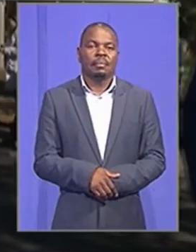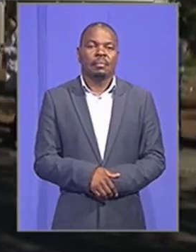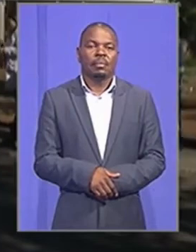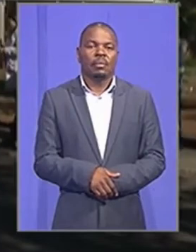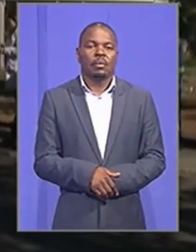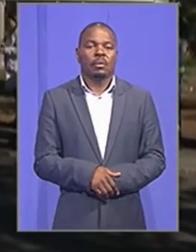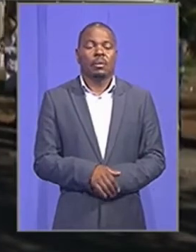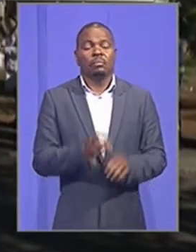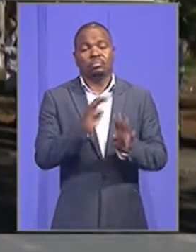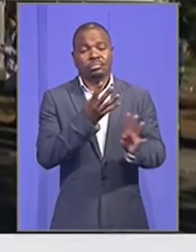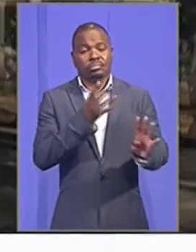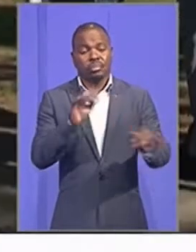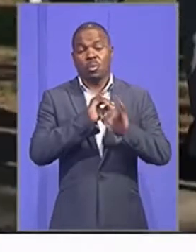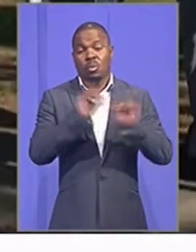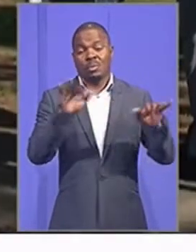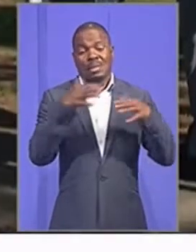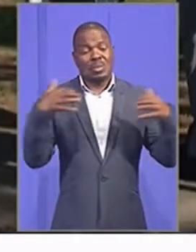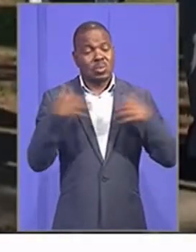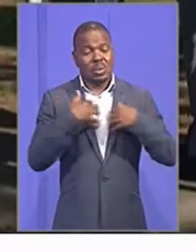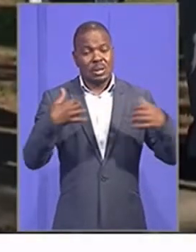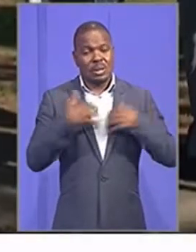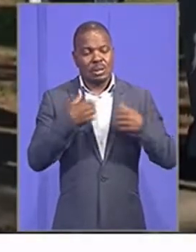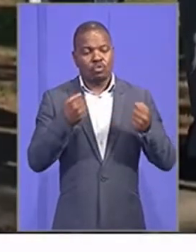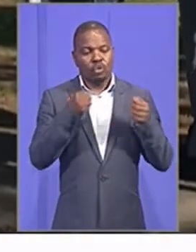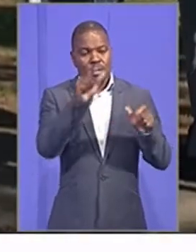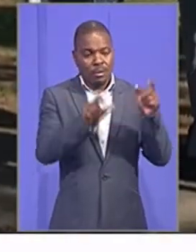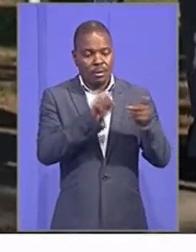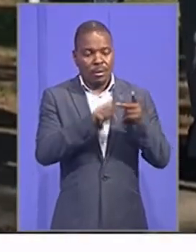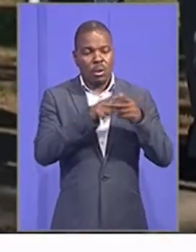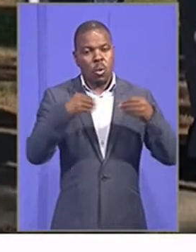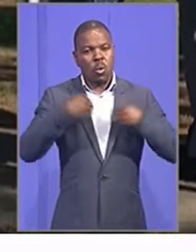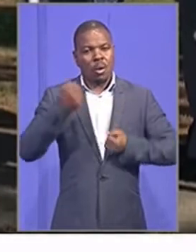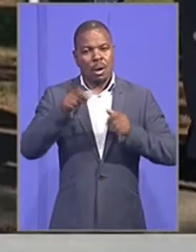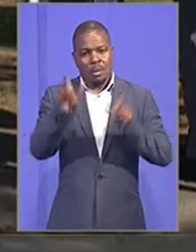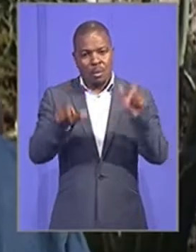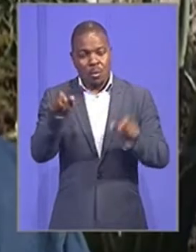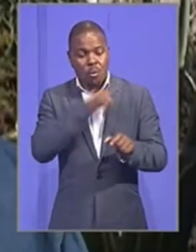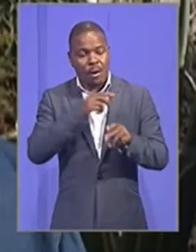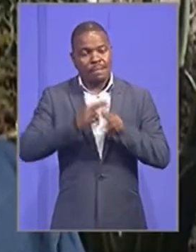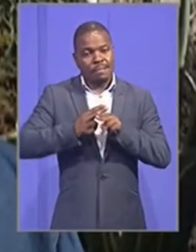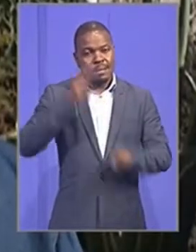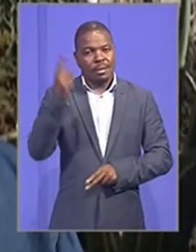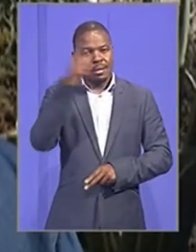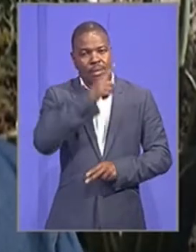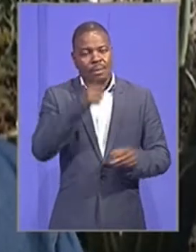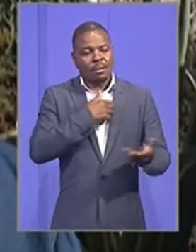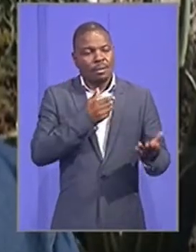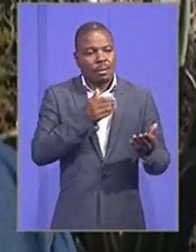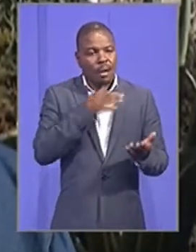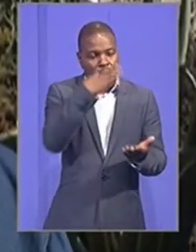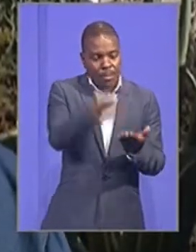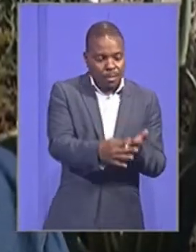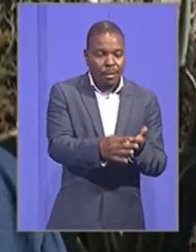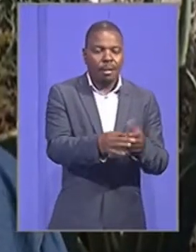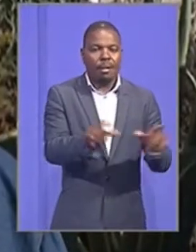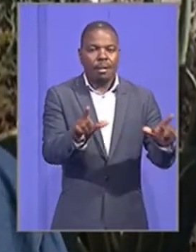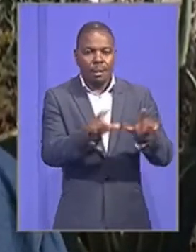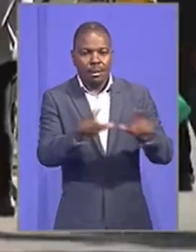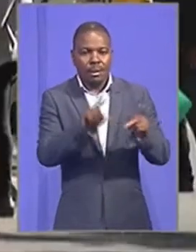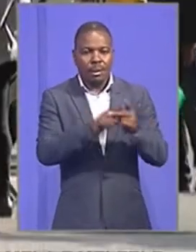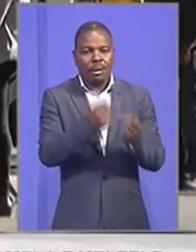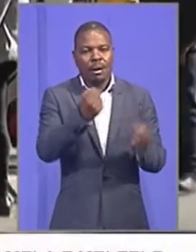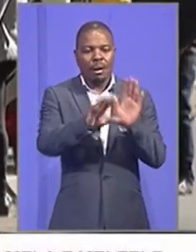Pherekano e a eketseha ho bakganni le beng ba makoloi ka ha e le letsatsi la ho qetela la ho etsa dikopo tsa ho ntjhafatsa dikarete tsa